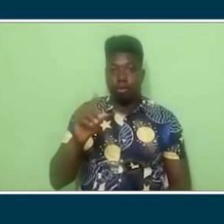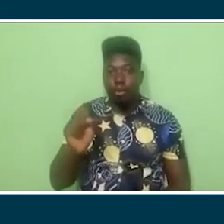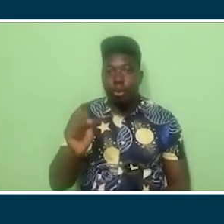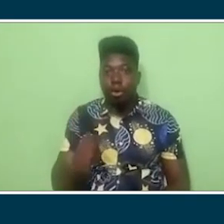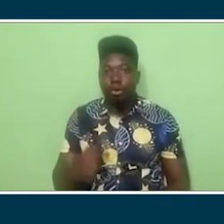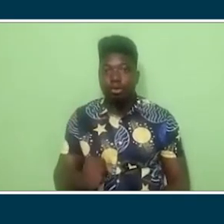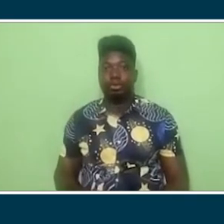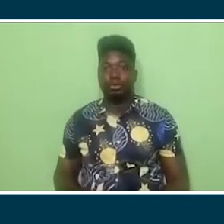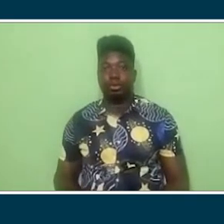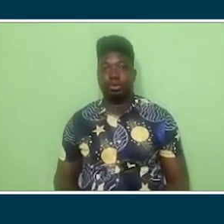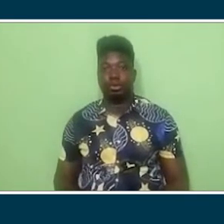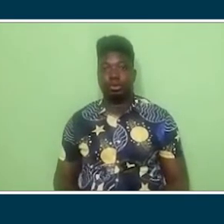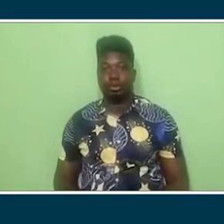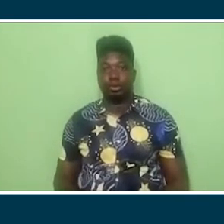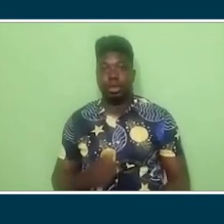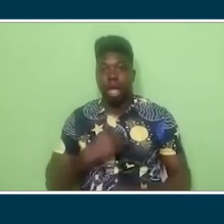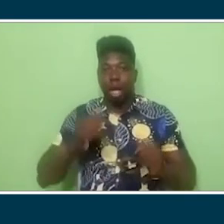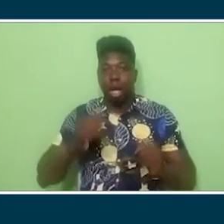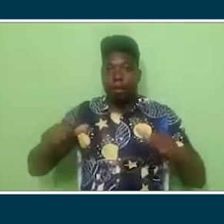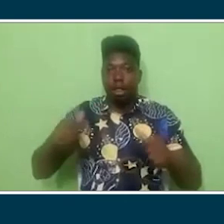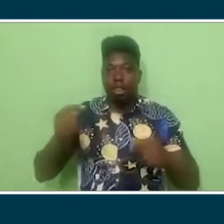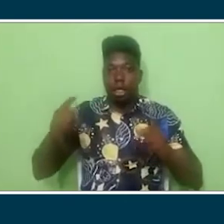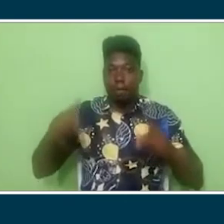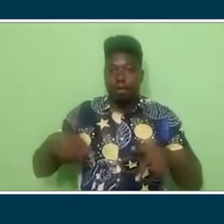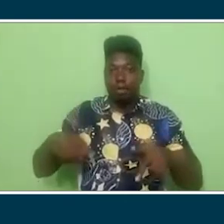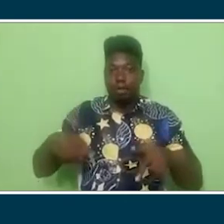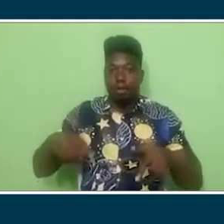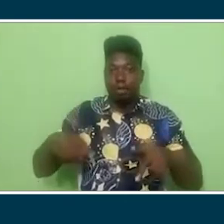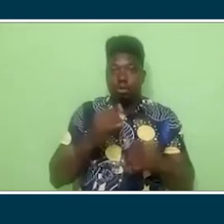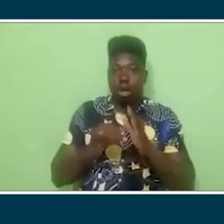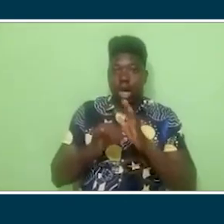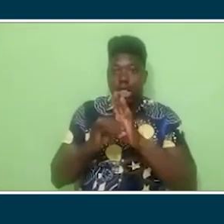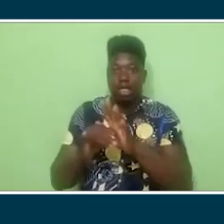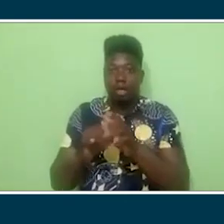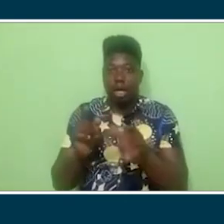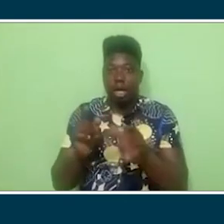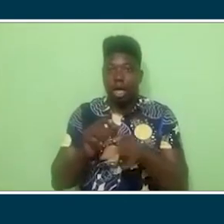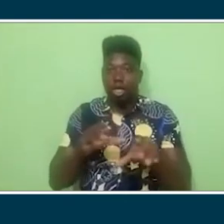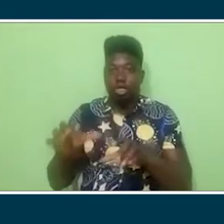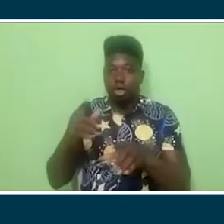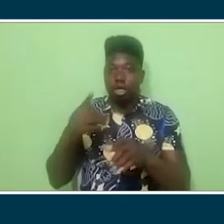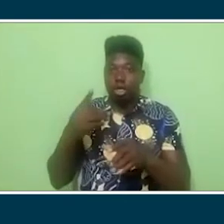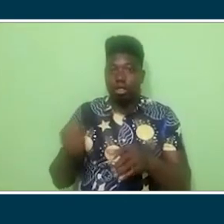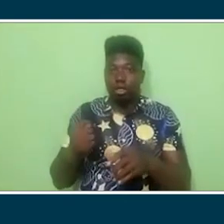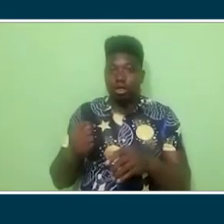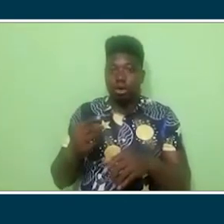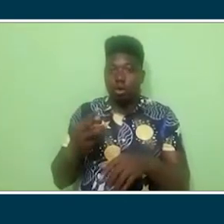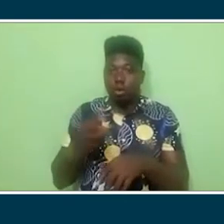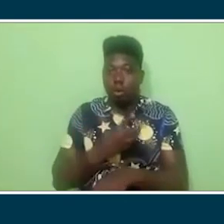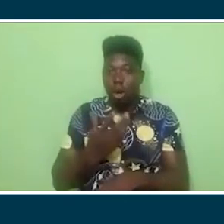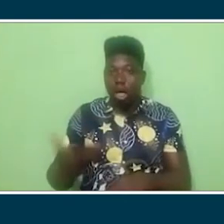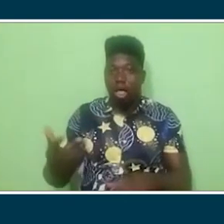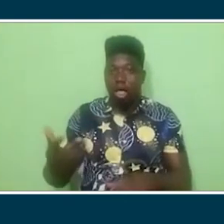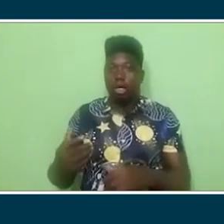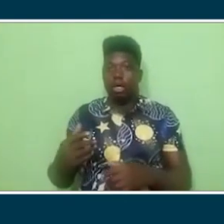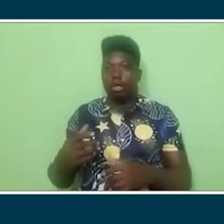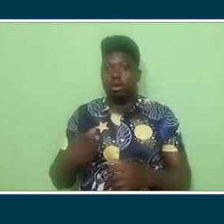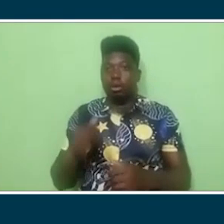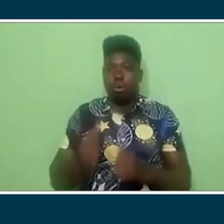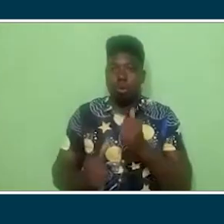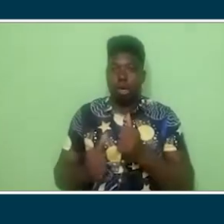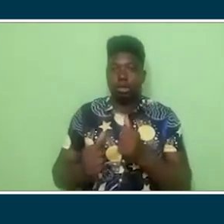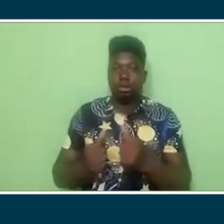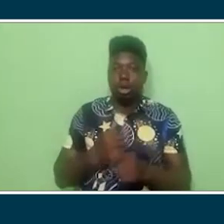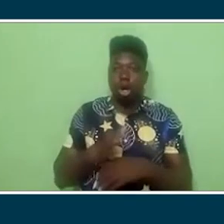person who was identified as doing the worst thing is, first of all, proven to have done the worst thing and not just a rumor, and